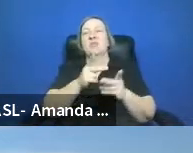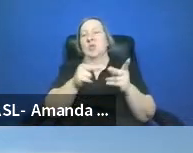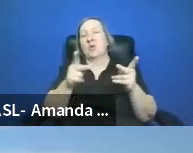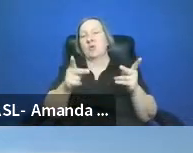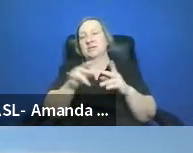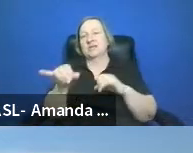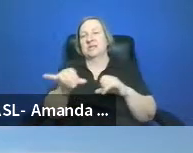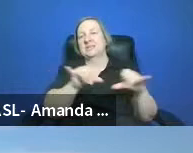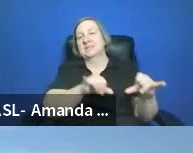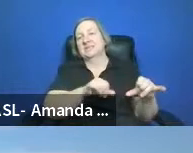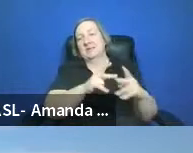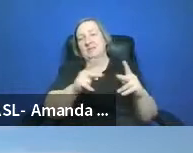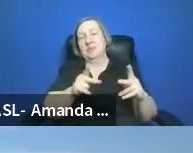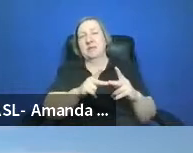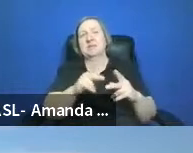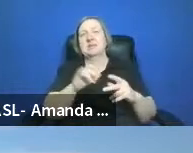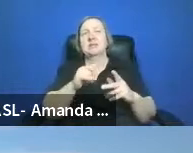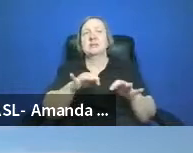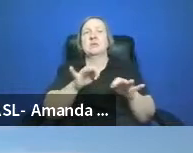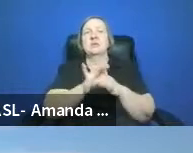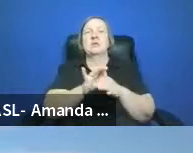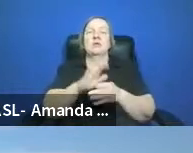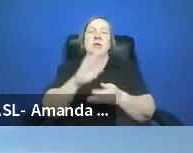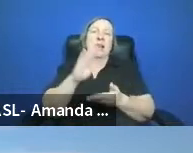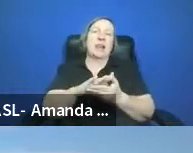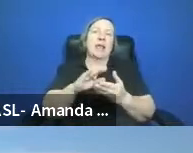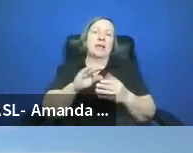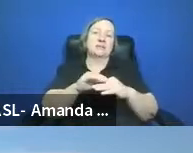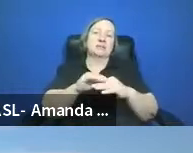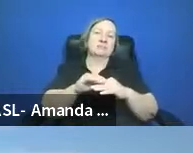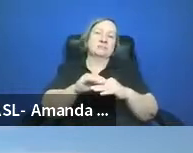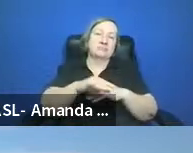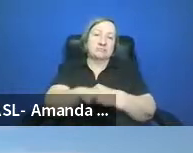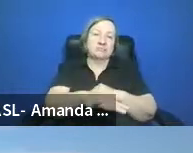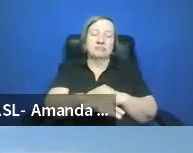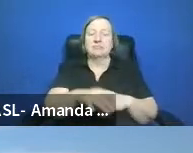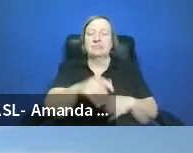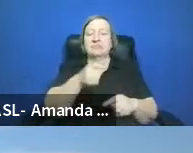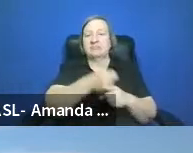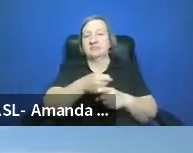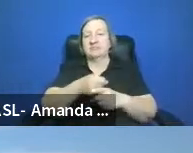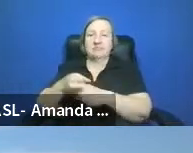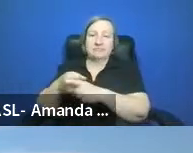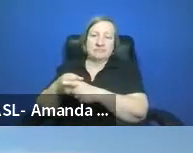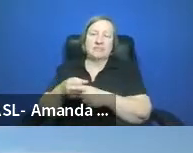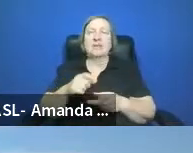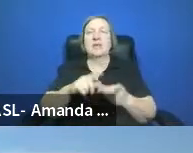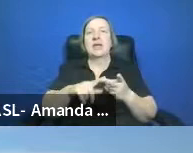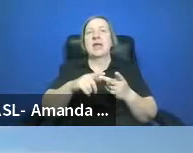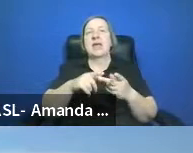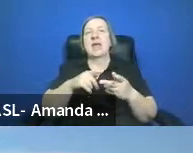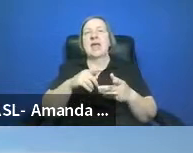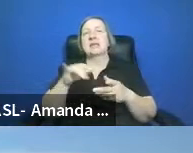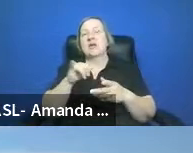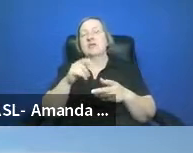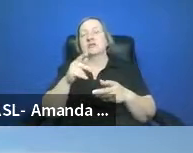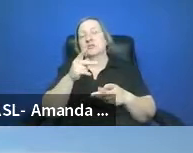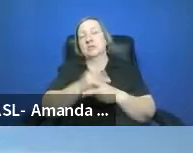is critical to minimize in-water impacts and be able to handle the river navigation